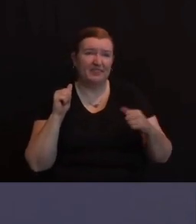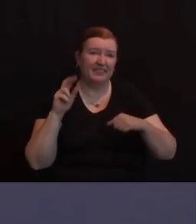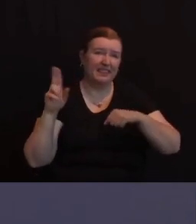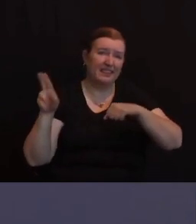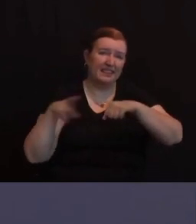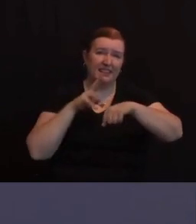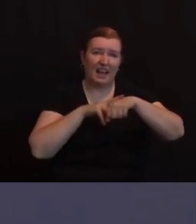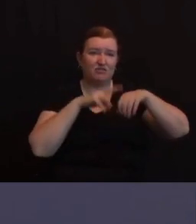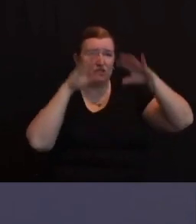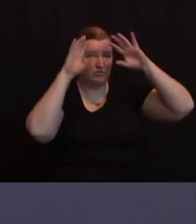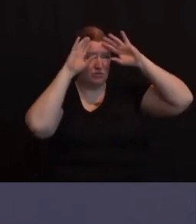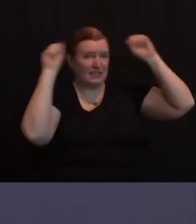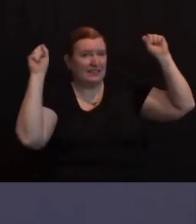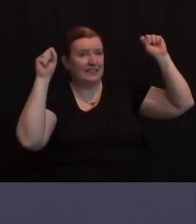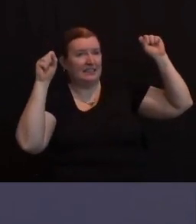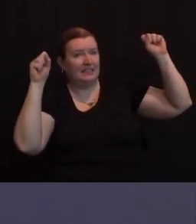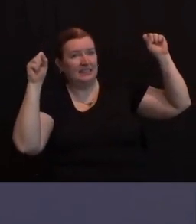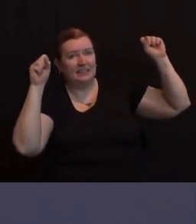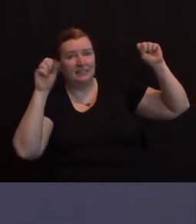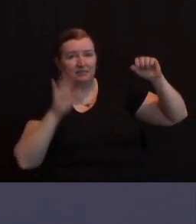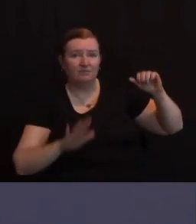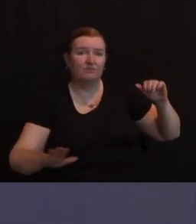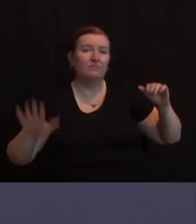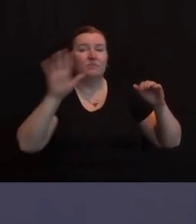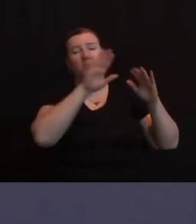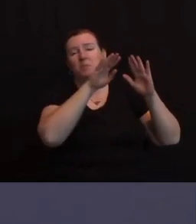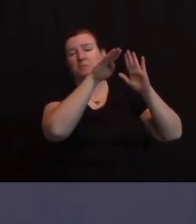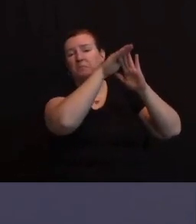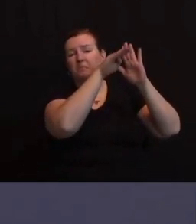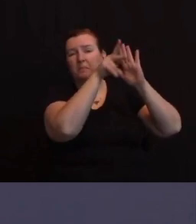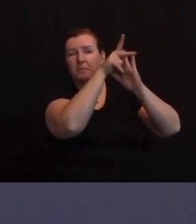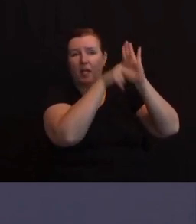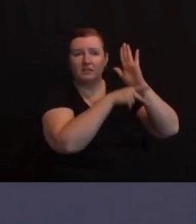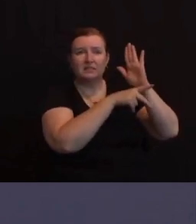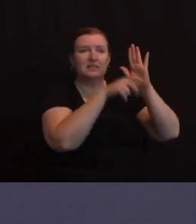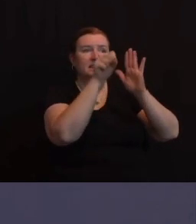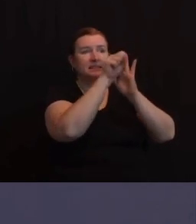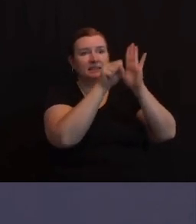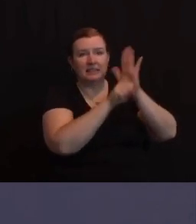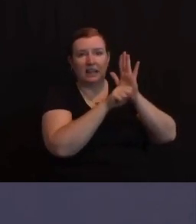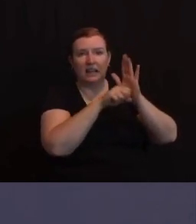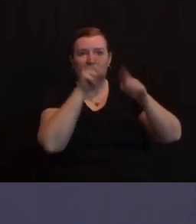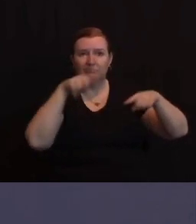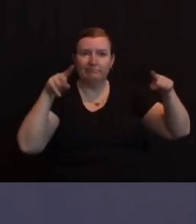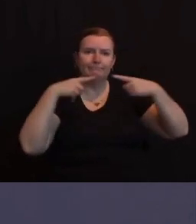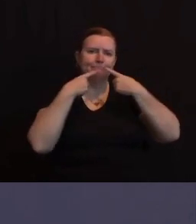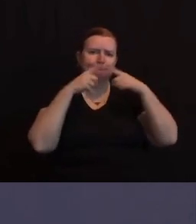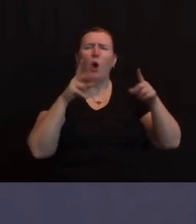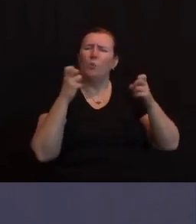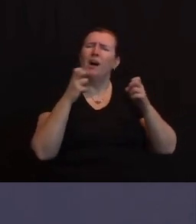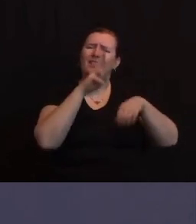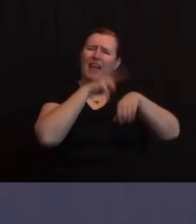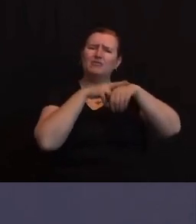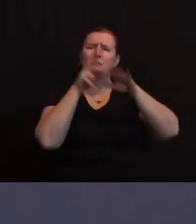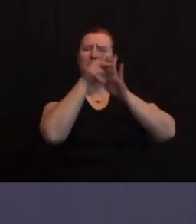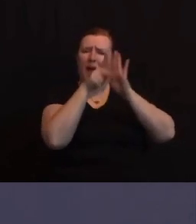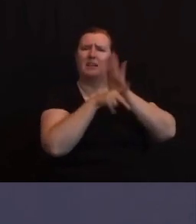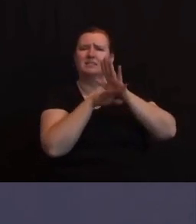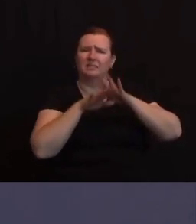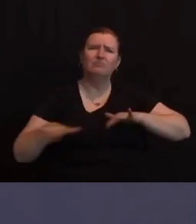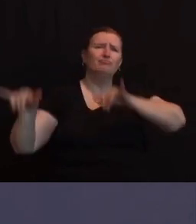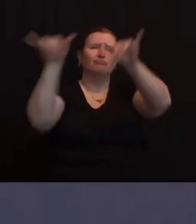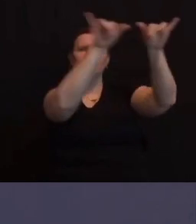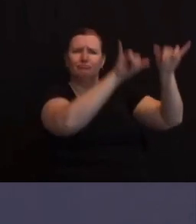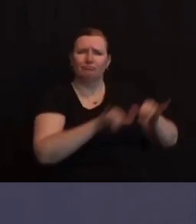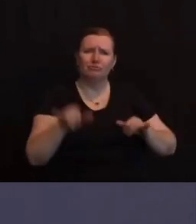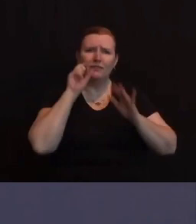only on the weakest link among us, but when we turn inside for wrestling or basketball or